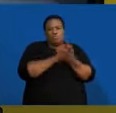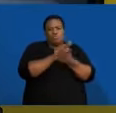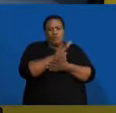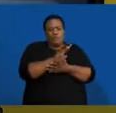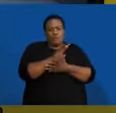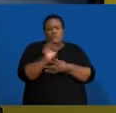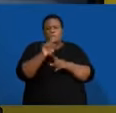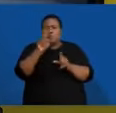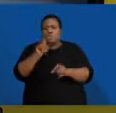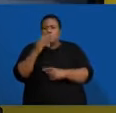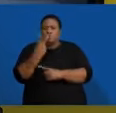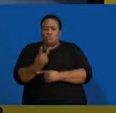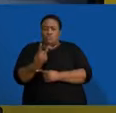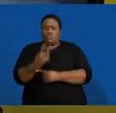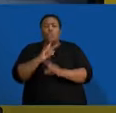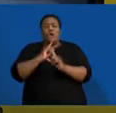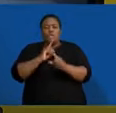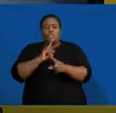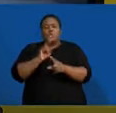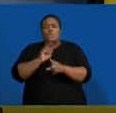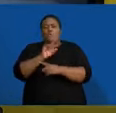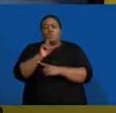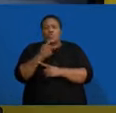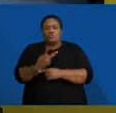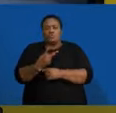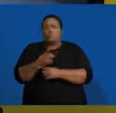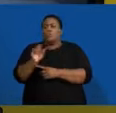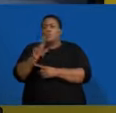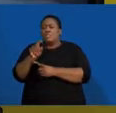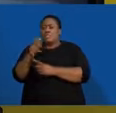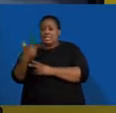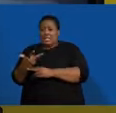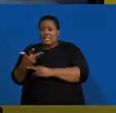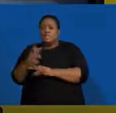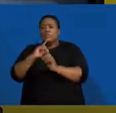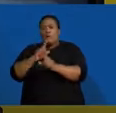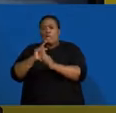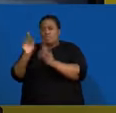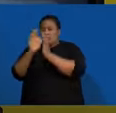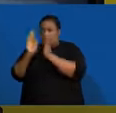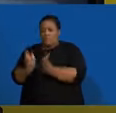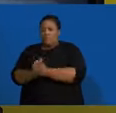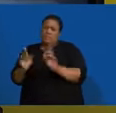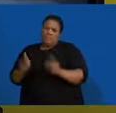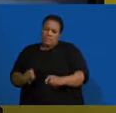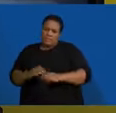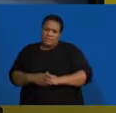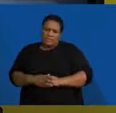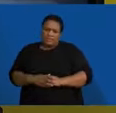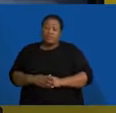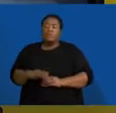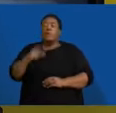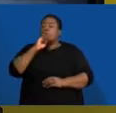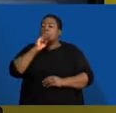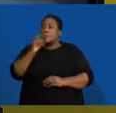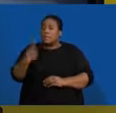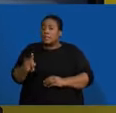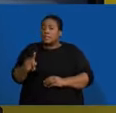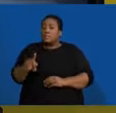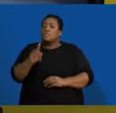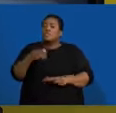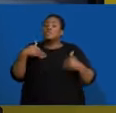question 2, answer the whole of question 2. Question 8, you answer the whole of question 8. So what this means is you